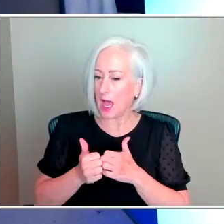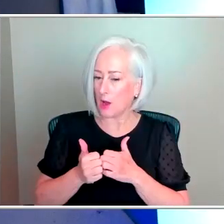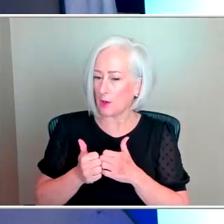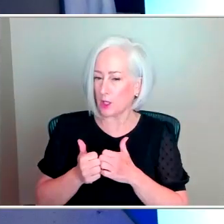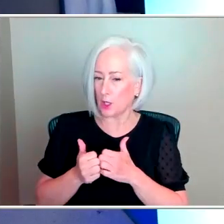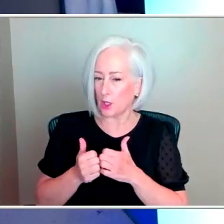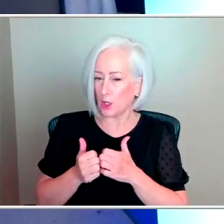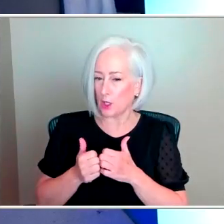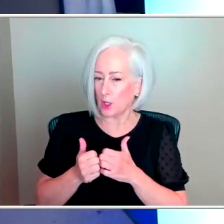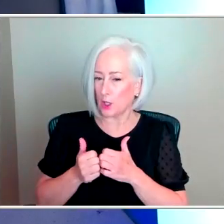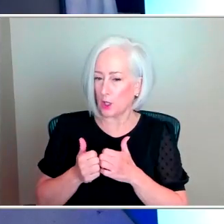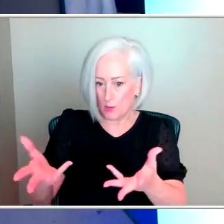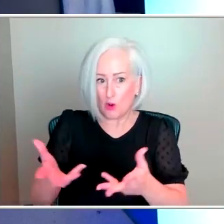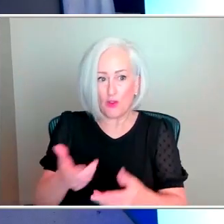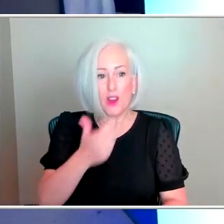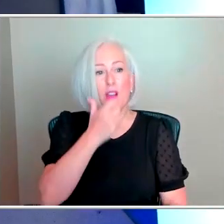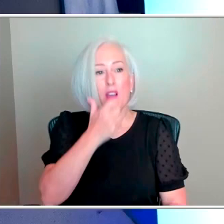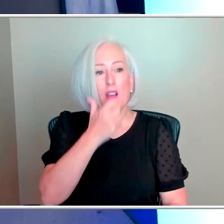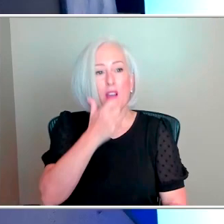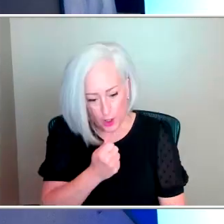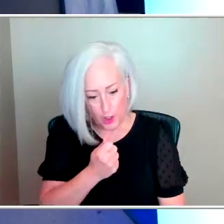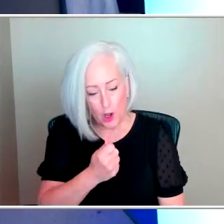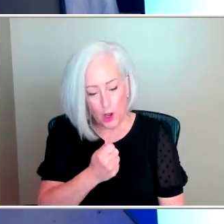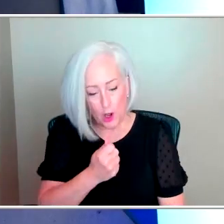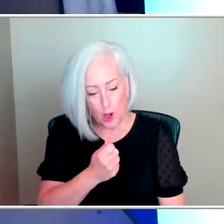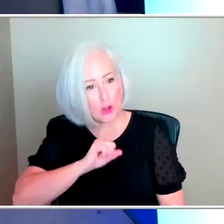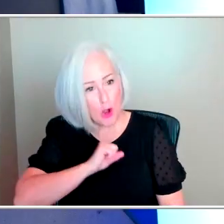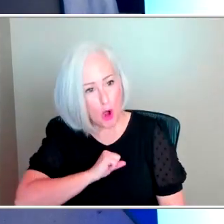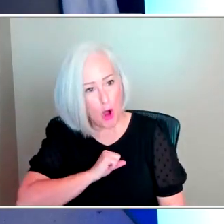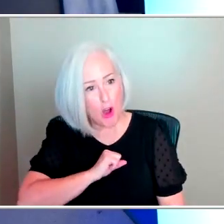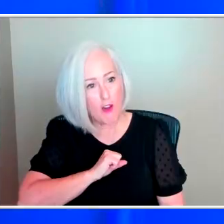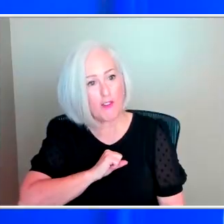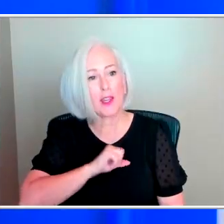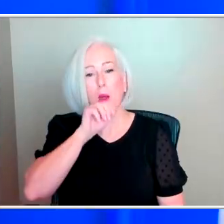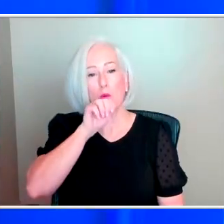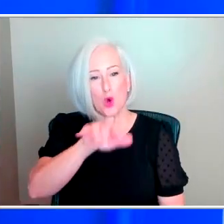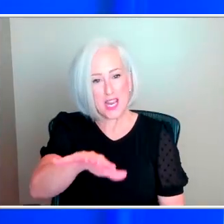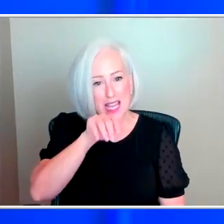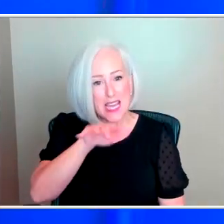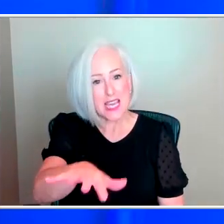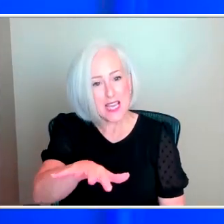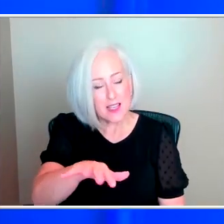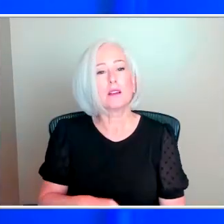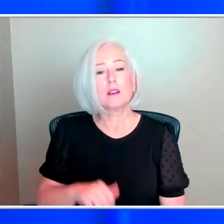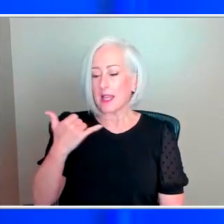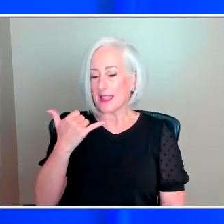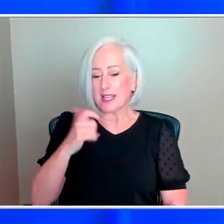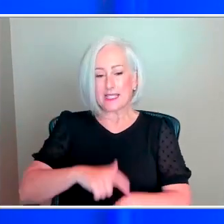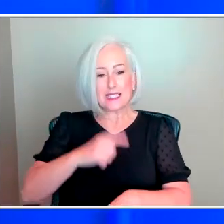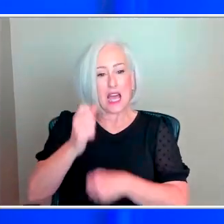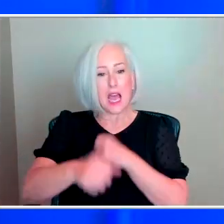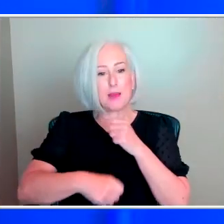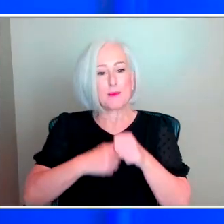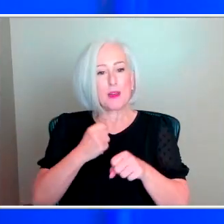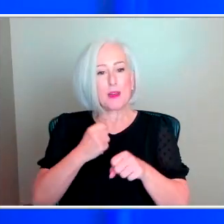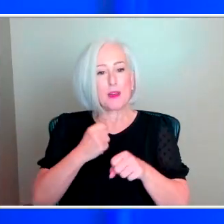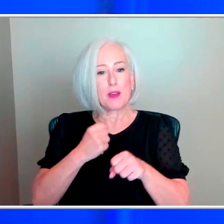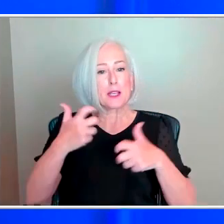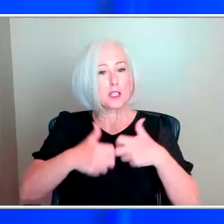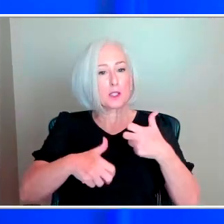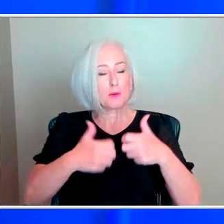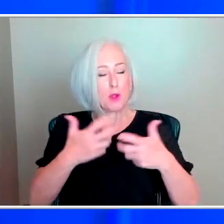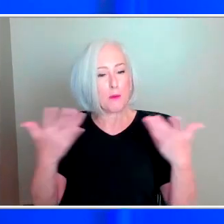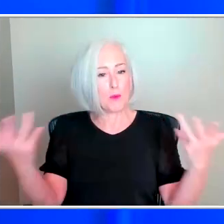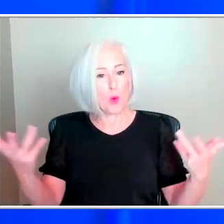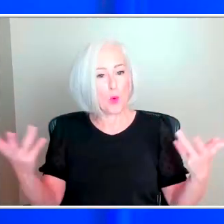get them out. Blowing our We close nose it, and right, coughing it out. Right. Well, in this time of year, I mean, you know, what's their biggest problem now? It's allergies